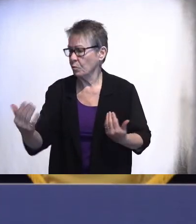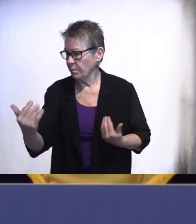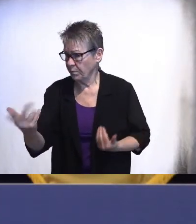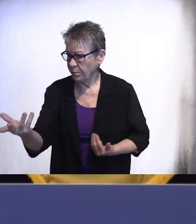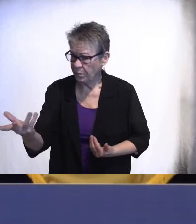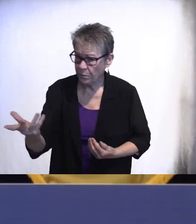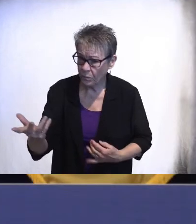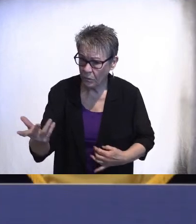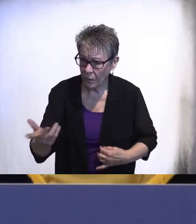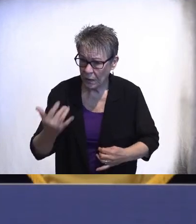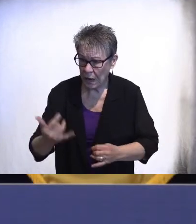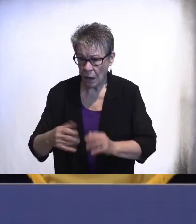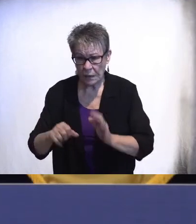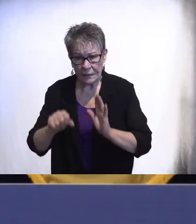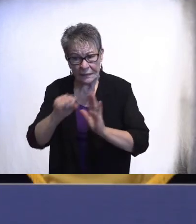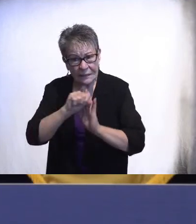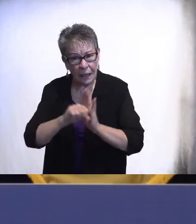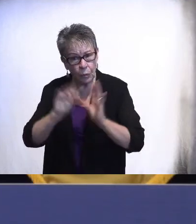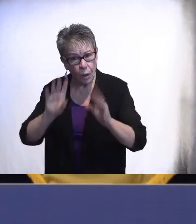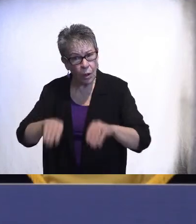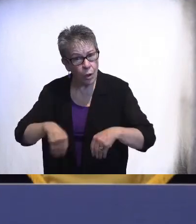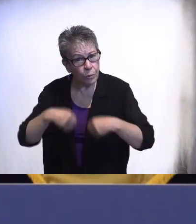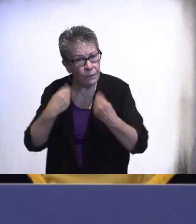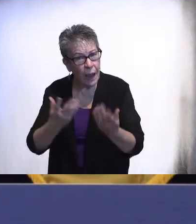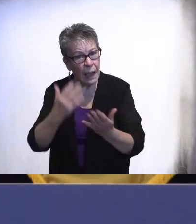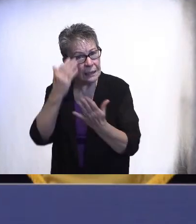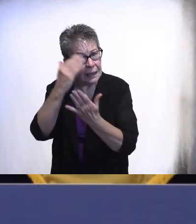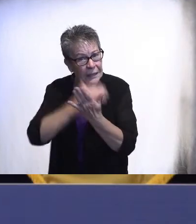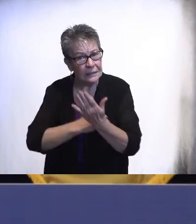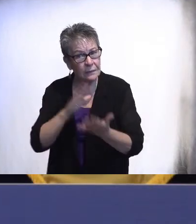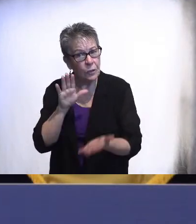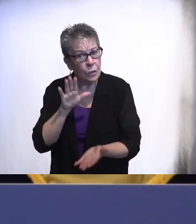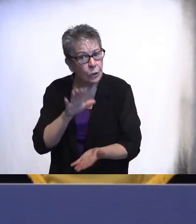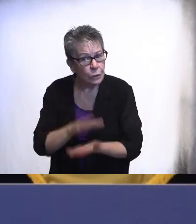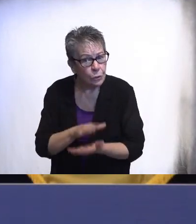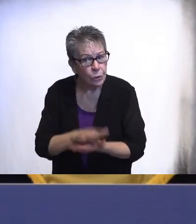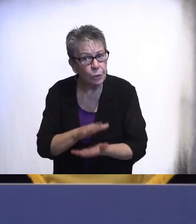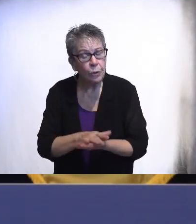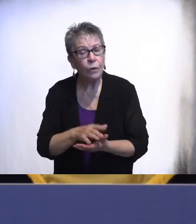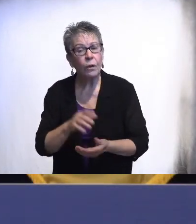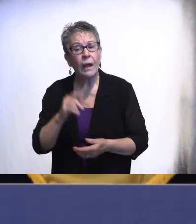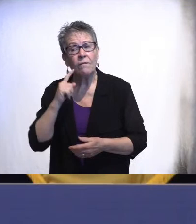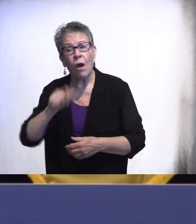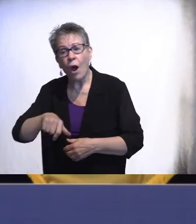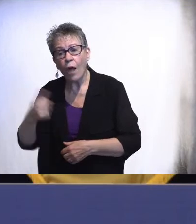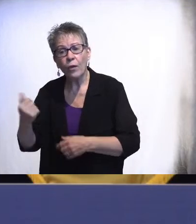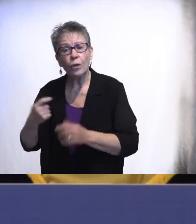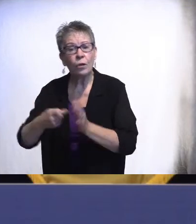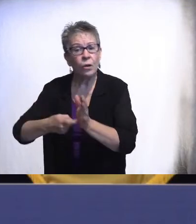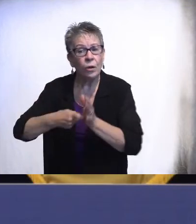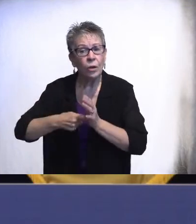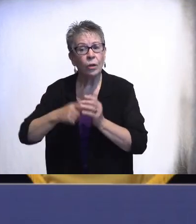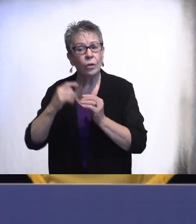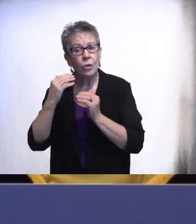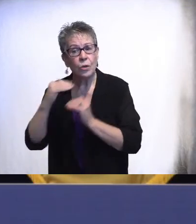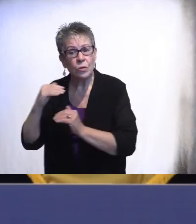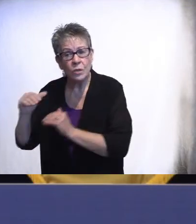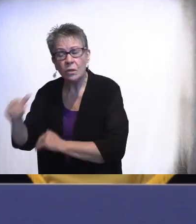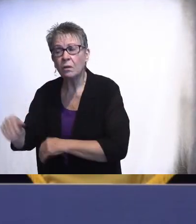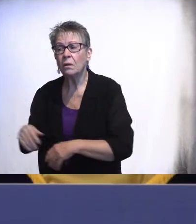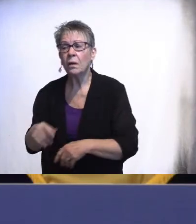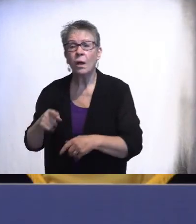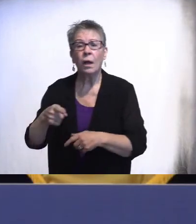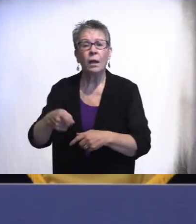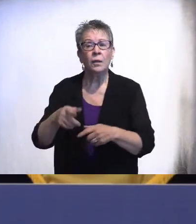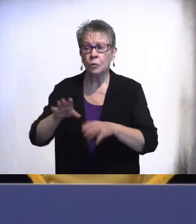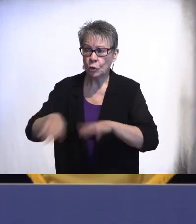to schools for other COVID-related restrictions such as quarantines and testing? Do you see any obstacles to mask policies on the local level?